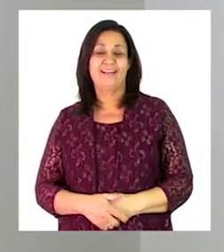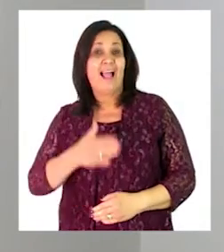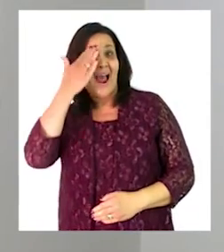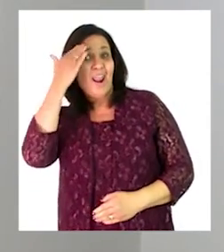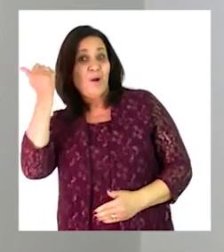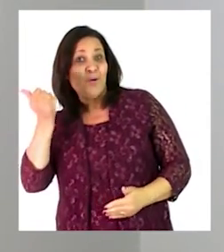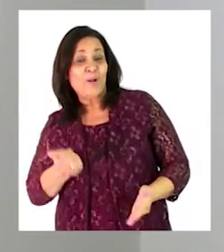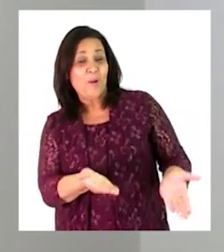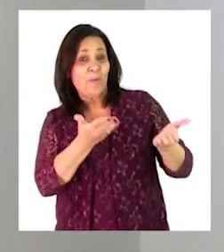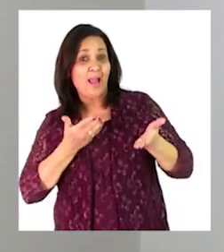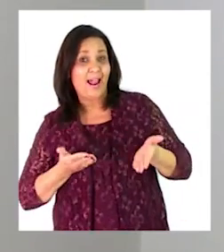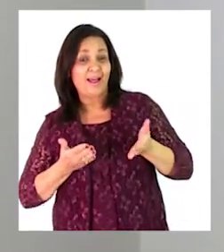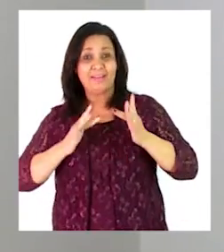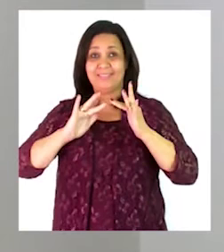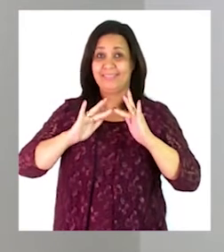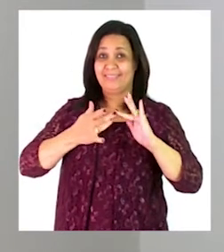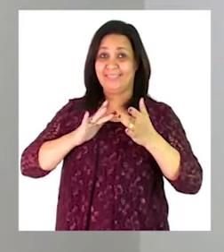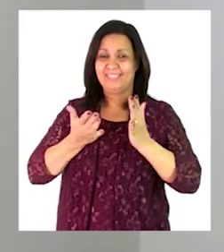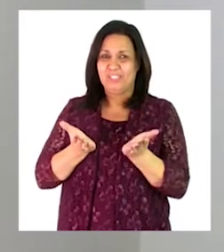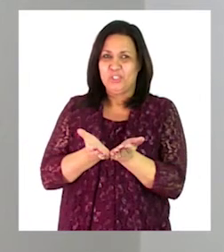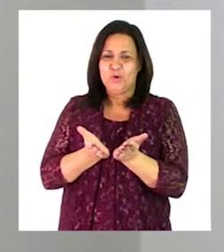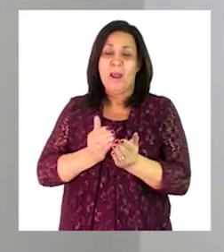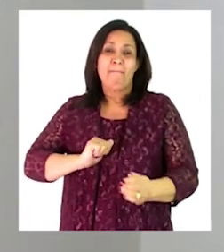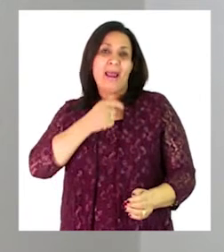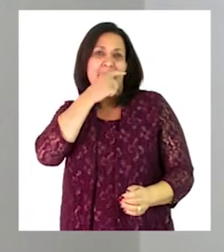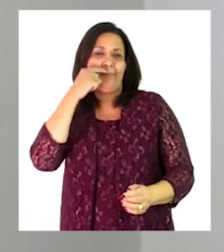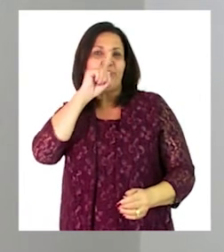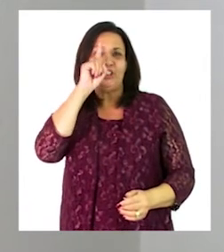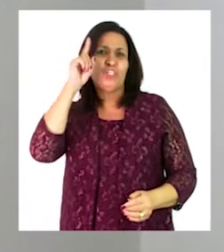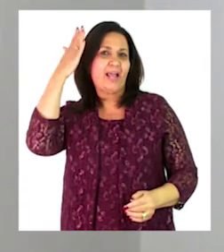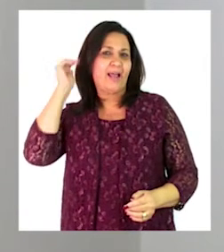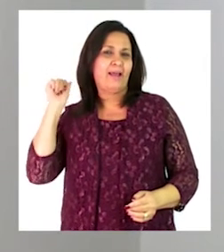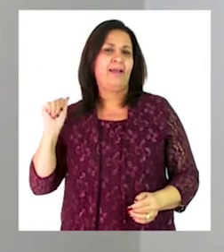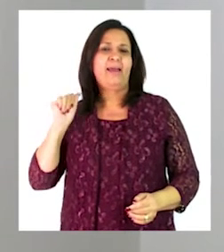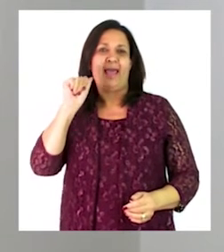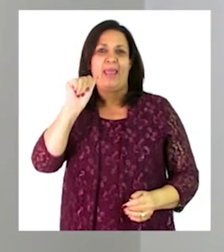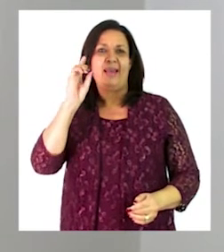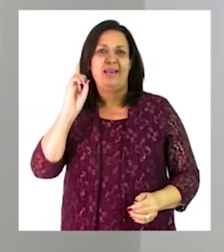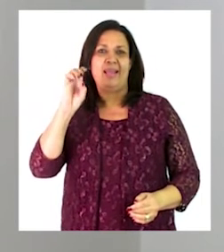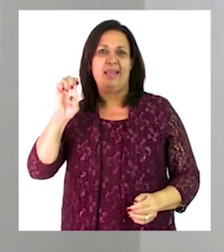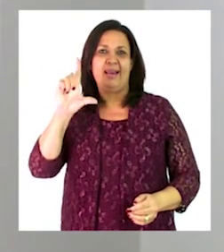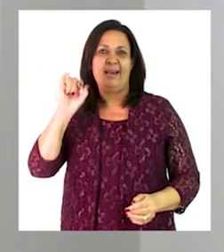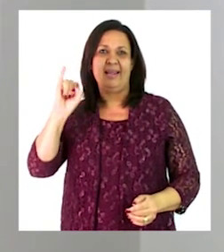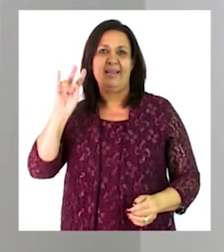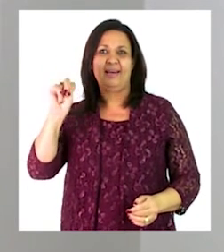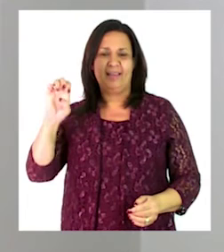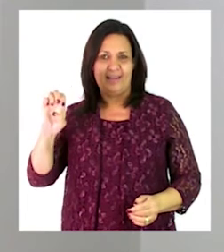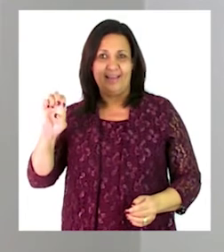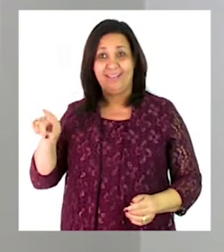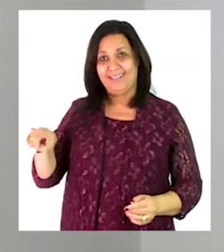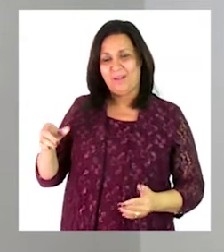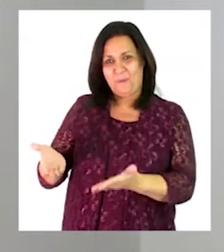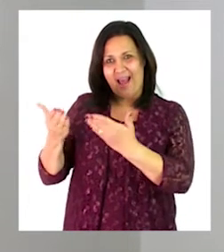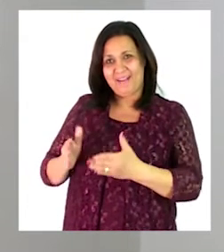Welcome to My Zone Online School. My name is Teacher Netsai. Let's welcome my